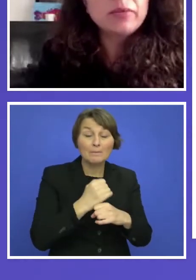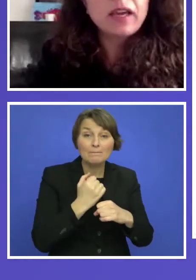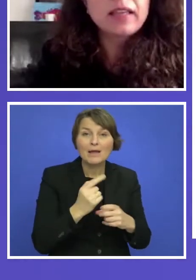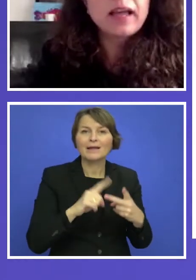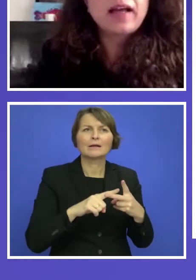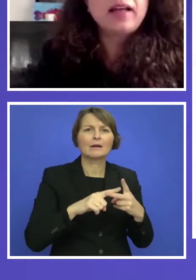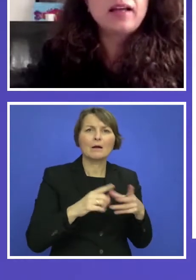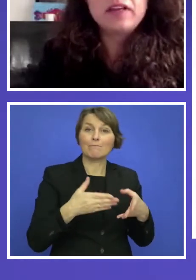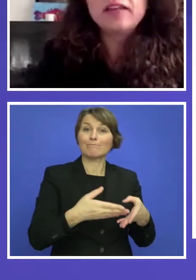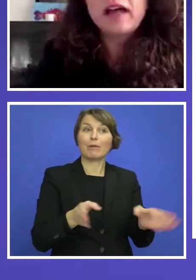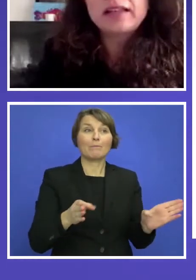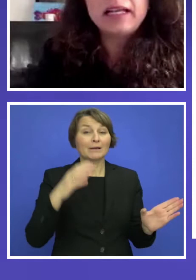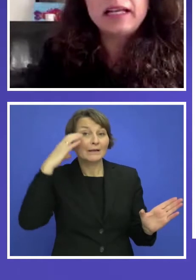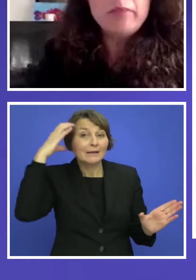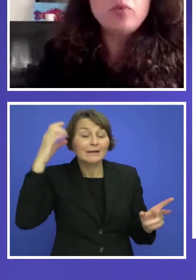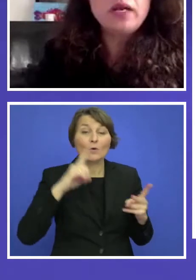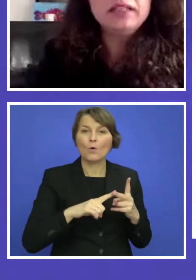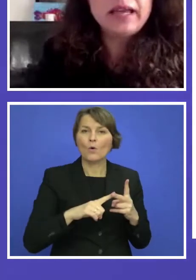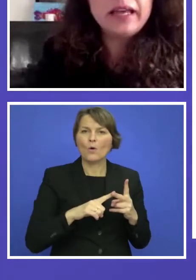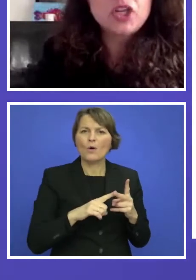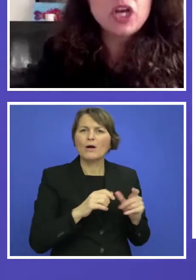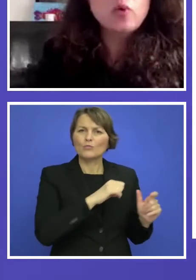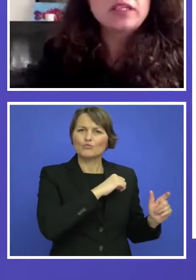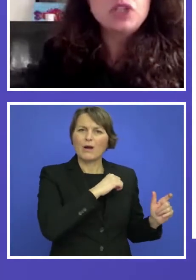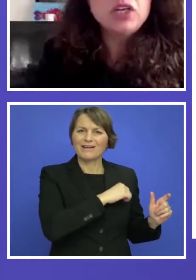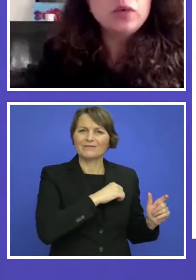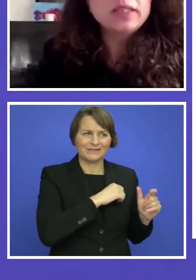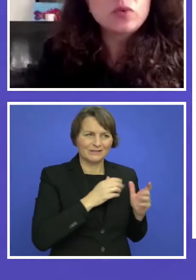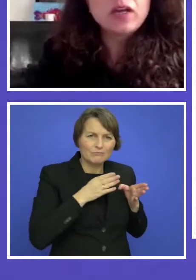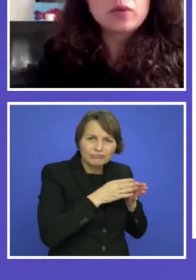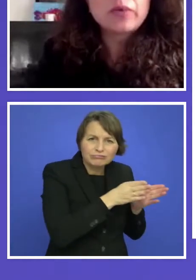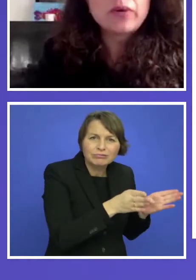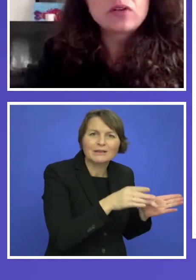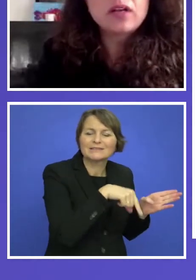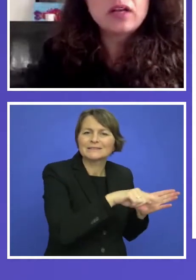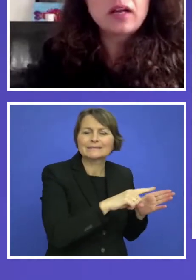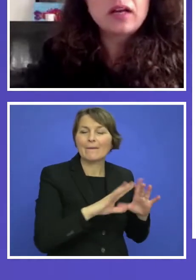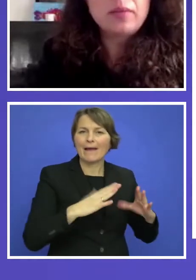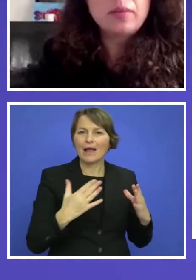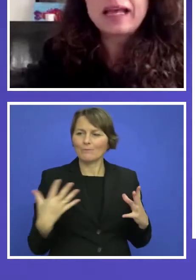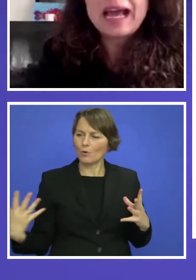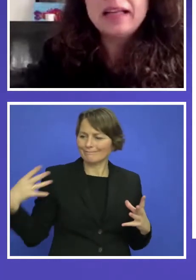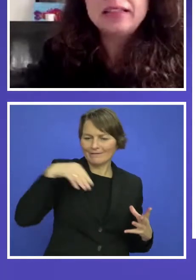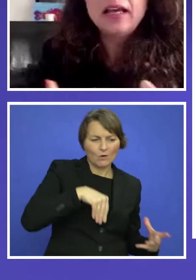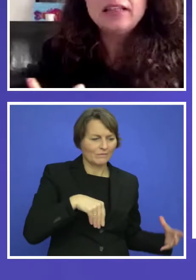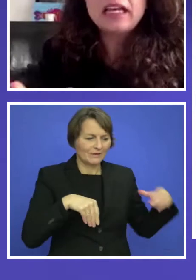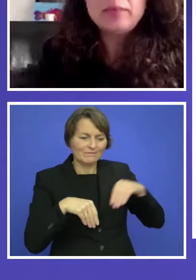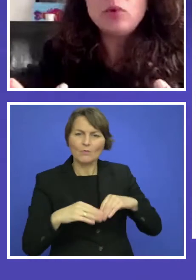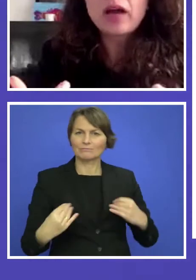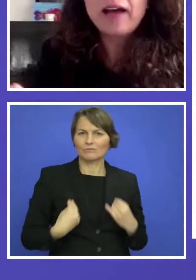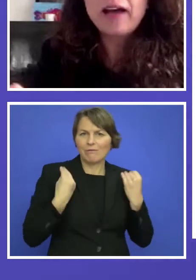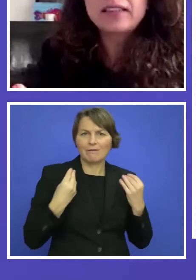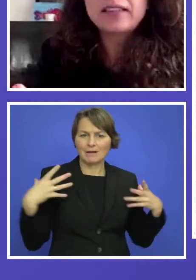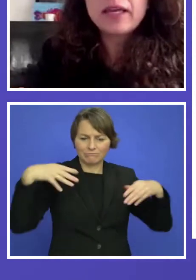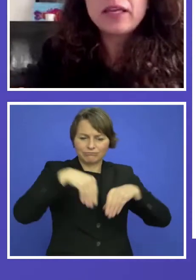order to enable young men and women to participate more in the media, the marketing, the audiovisual